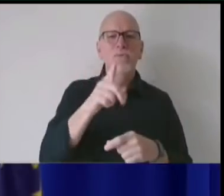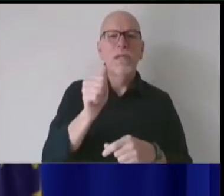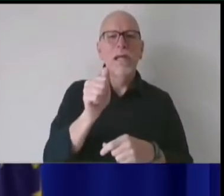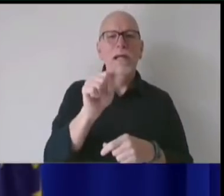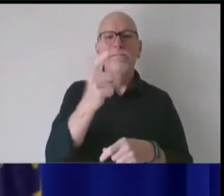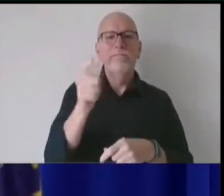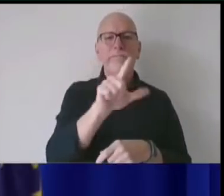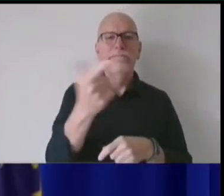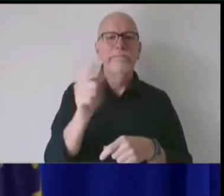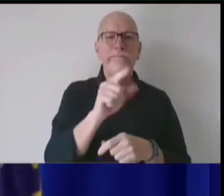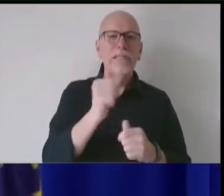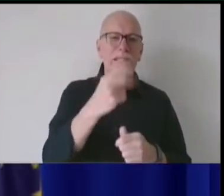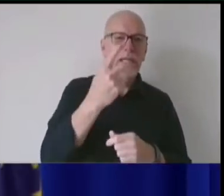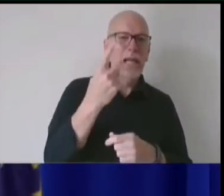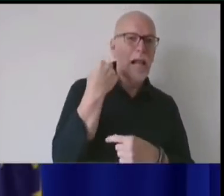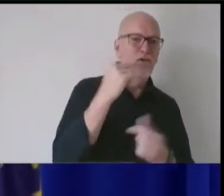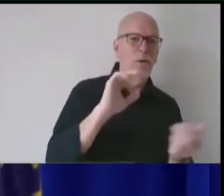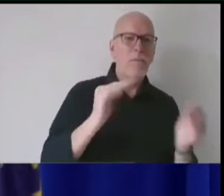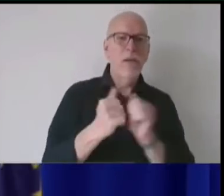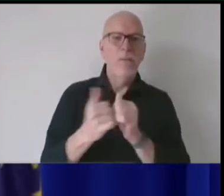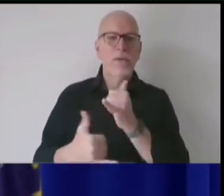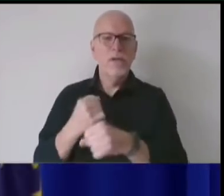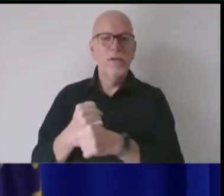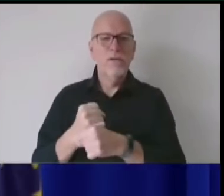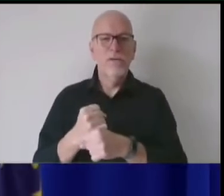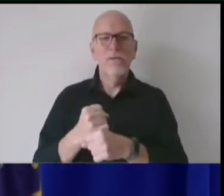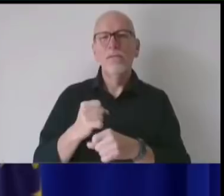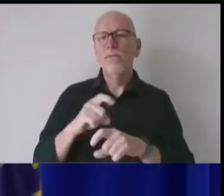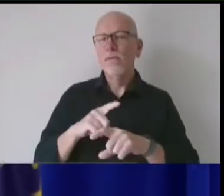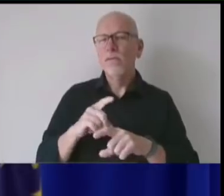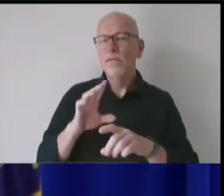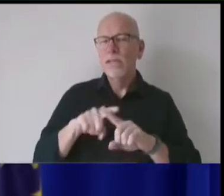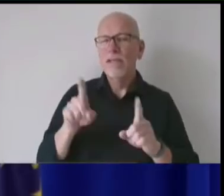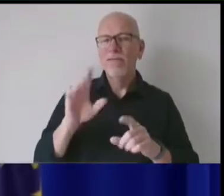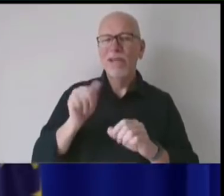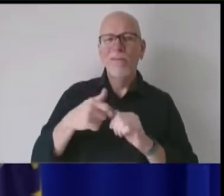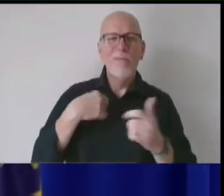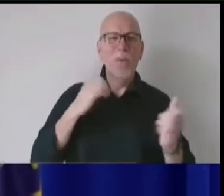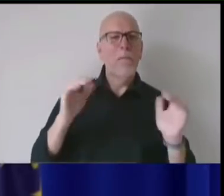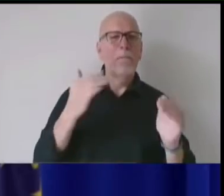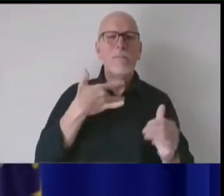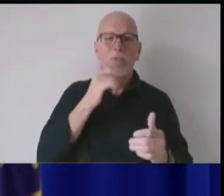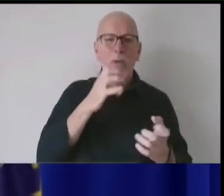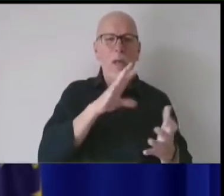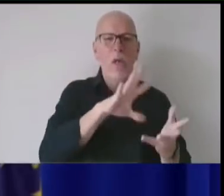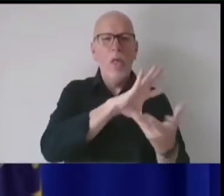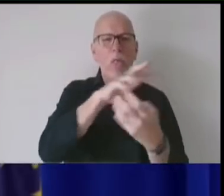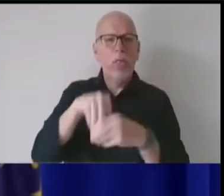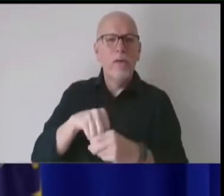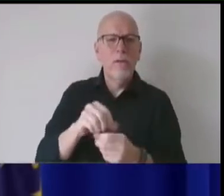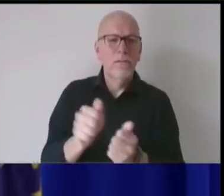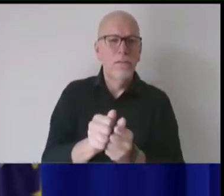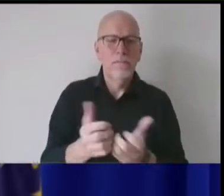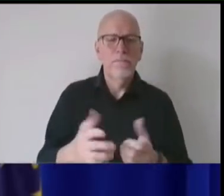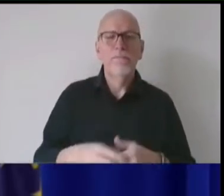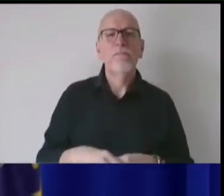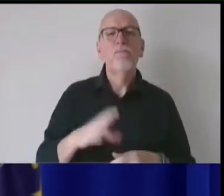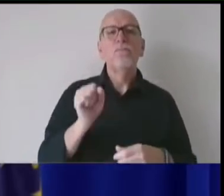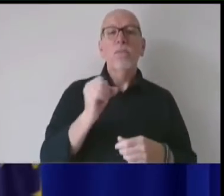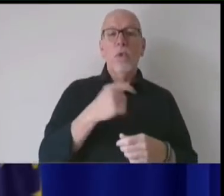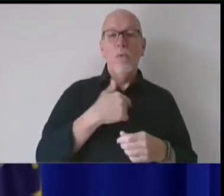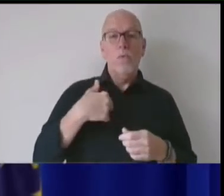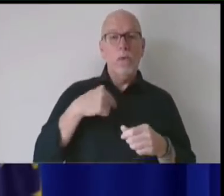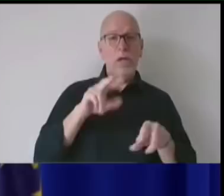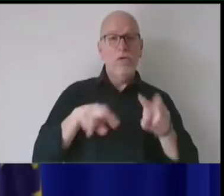year from this school year. It's a little different than when we talk about other years starting in January. So when we looked at that, it